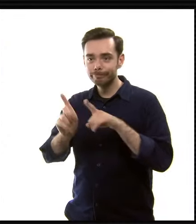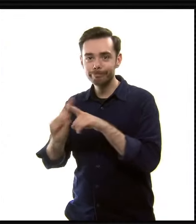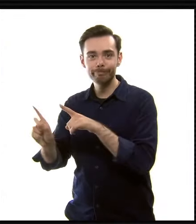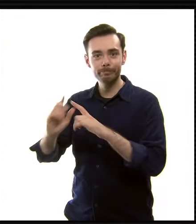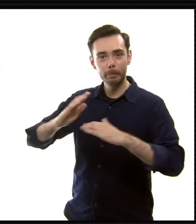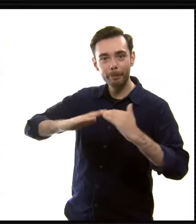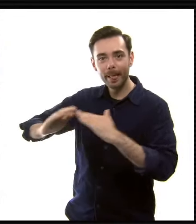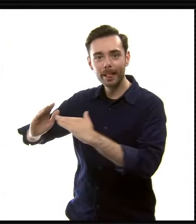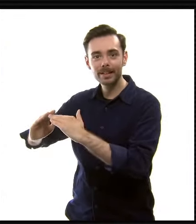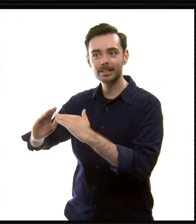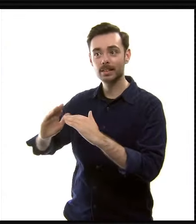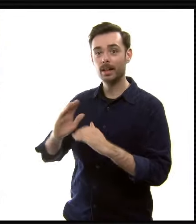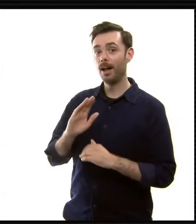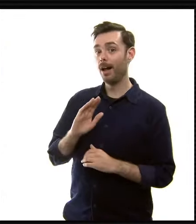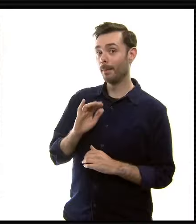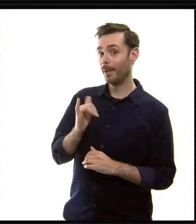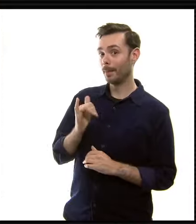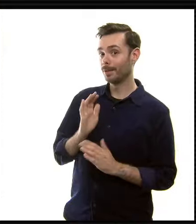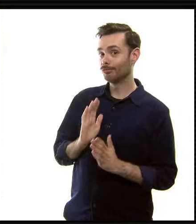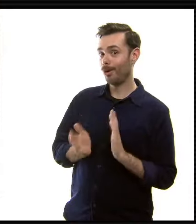a robot.